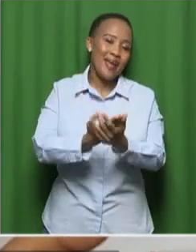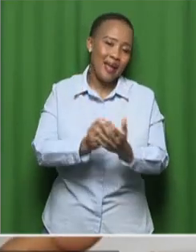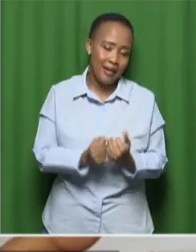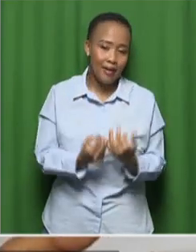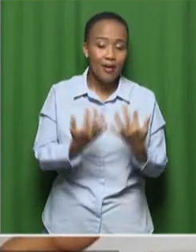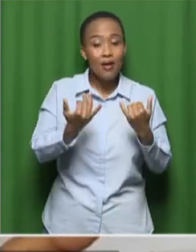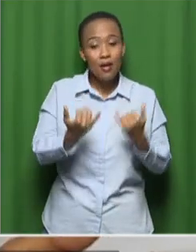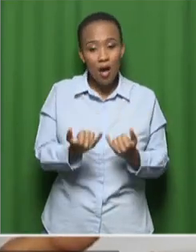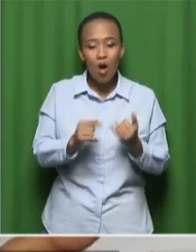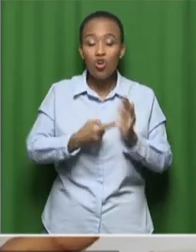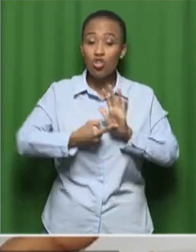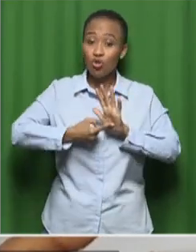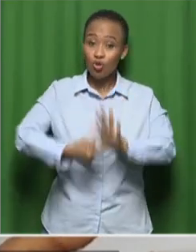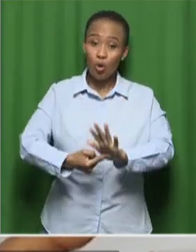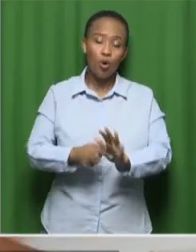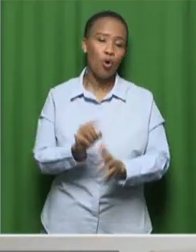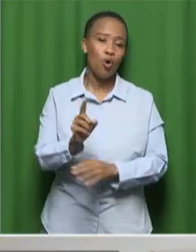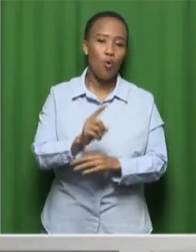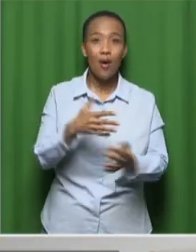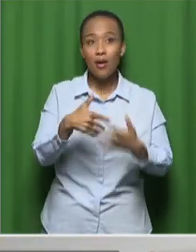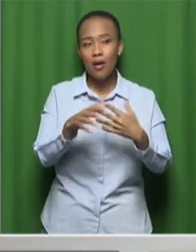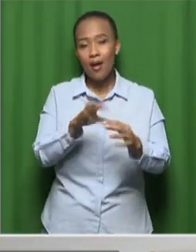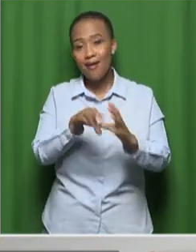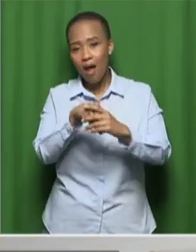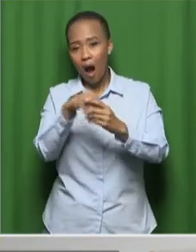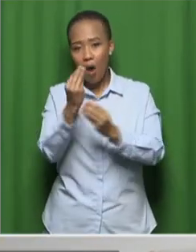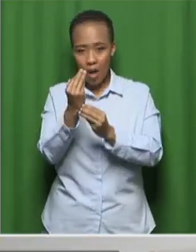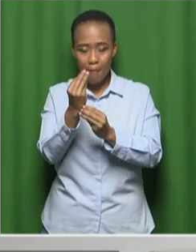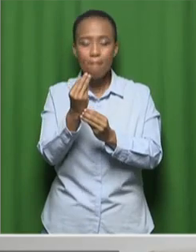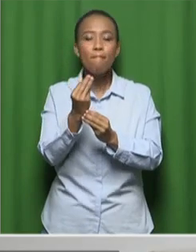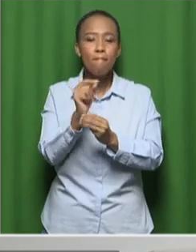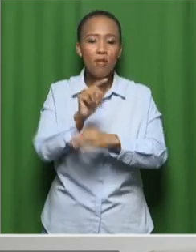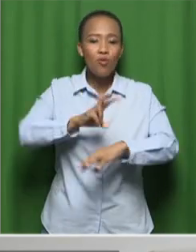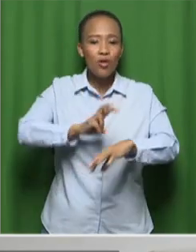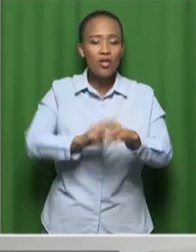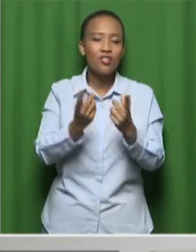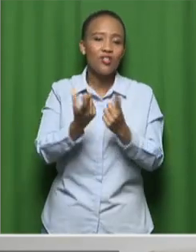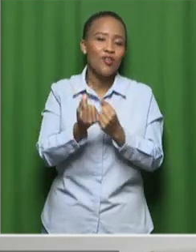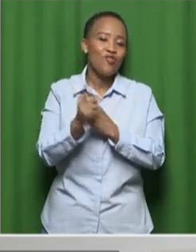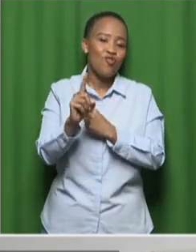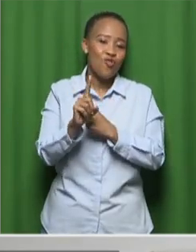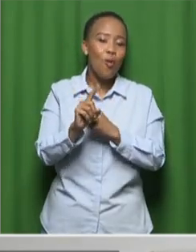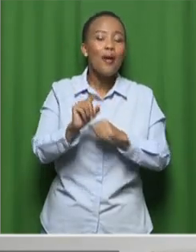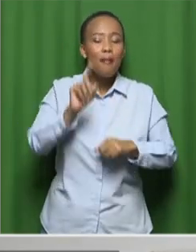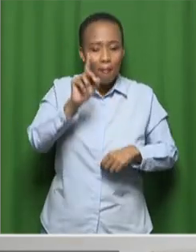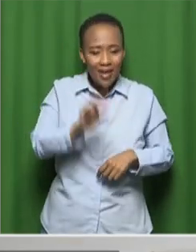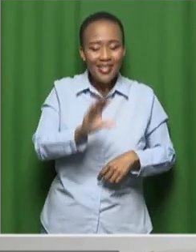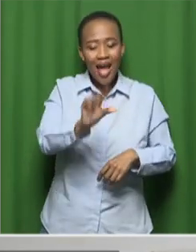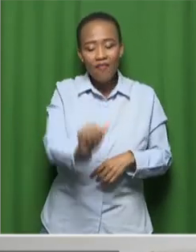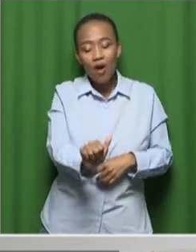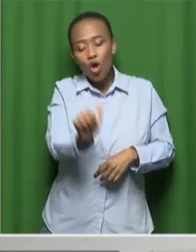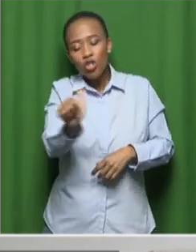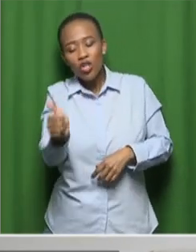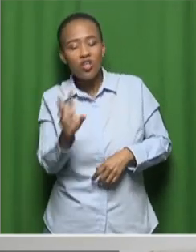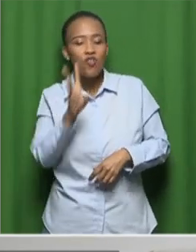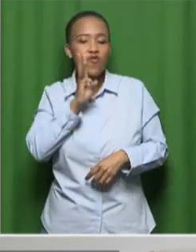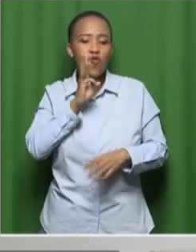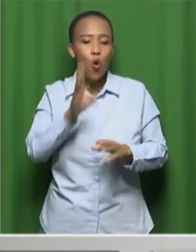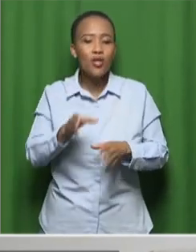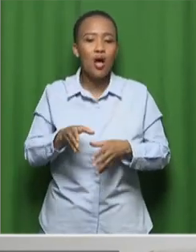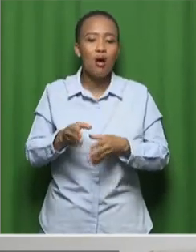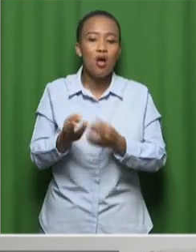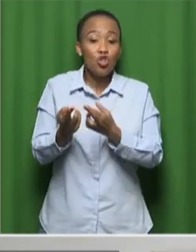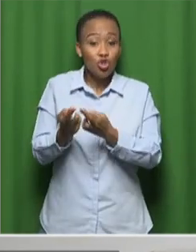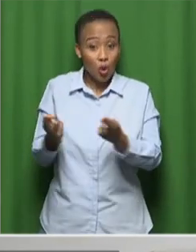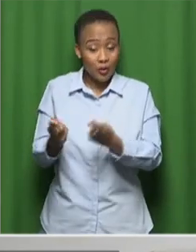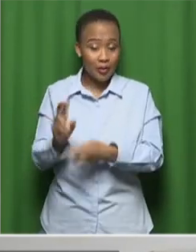that projected weather outcome, we have to absolutely make use of alternative water sources, which is